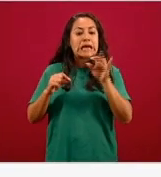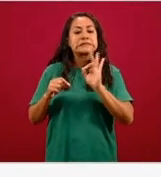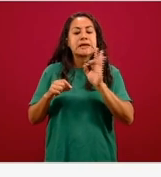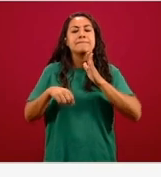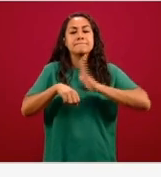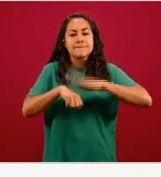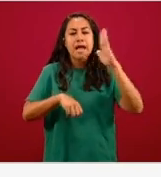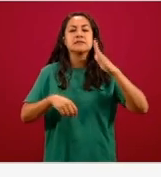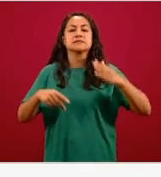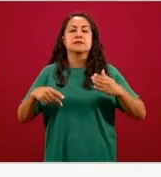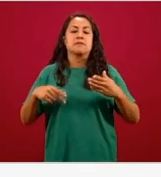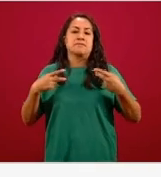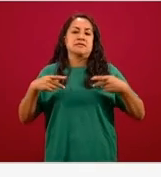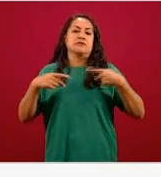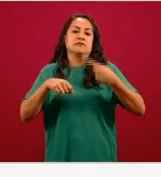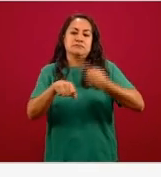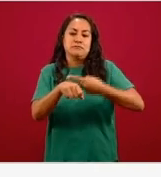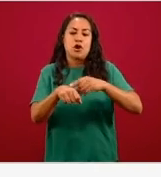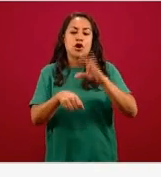but it is just